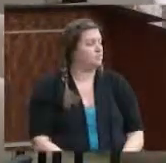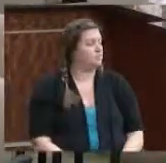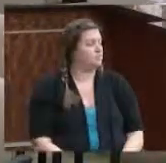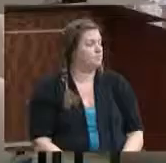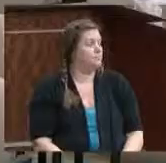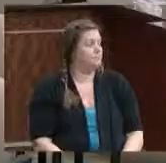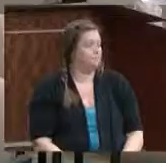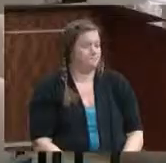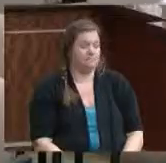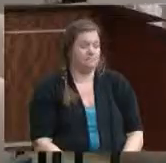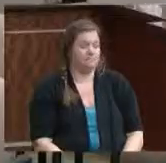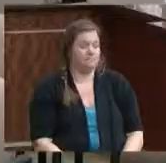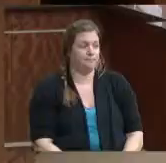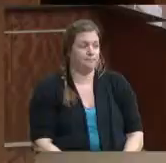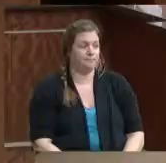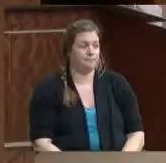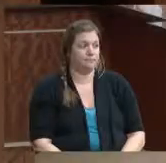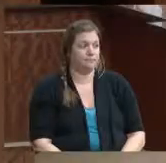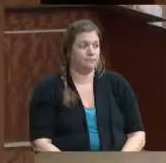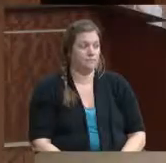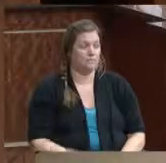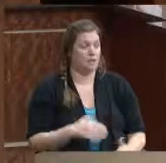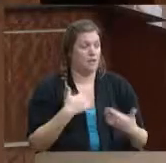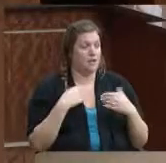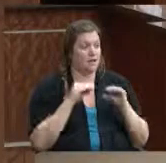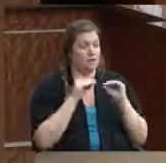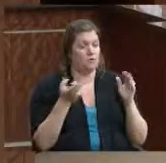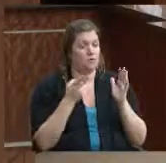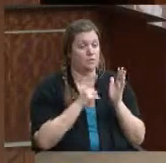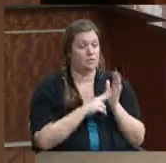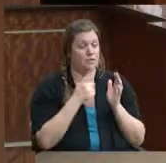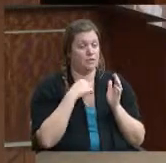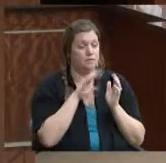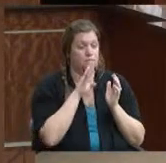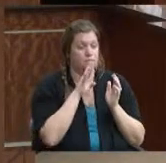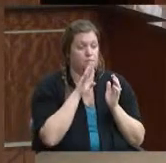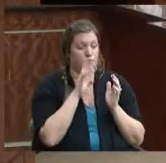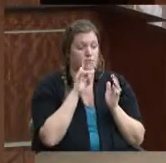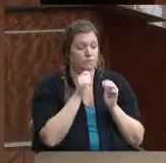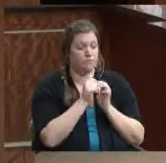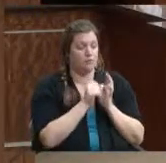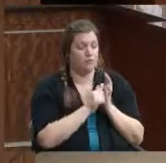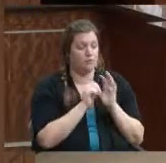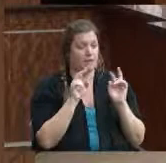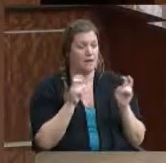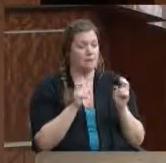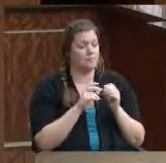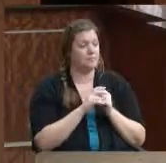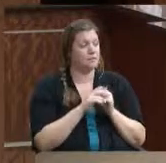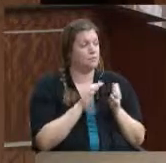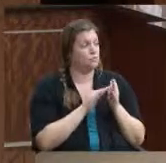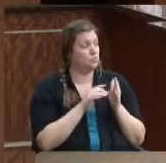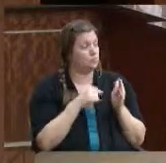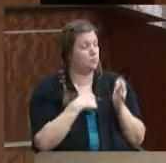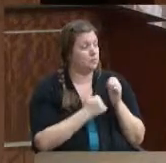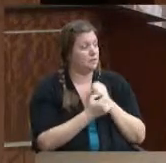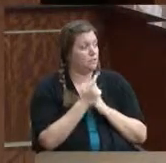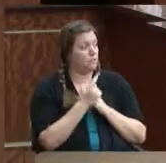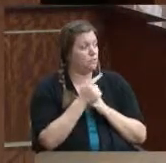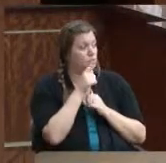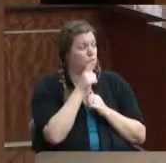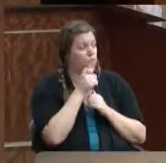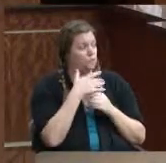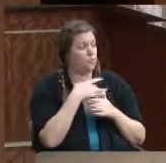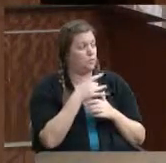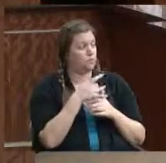Thank you, Ms. Saylor. I have no one signed up to speak for this agenda item. Excuse me, is there anyone who'd